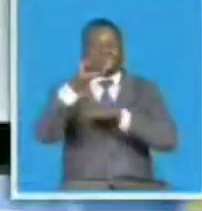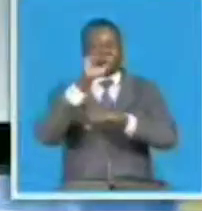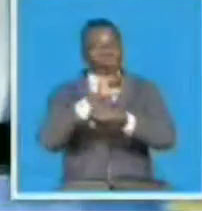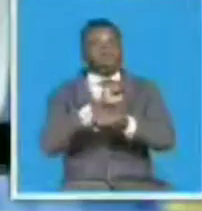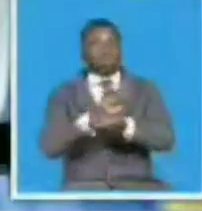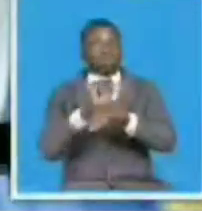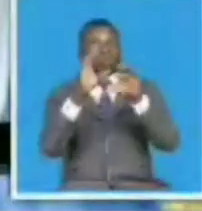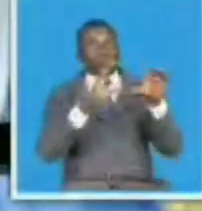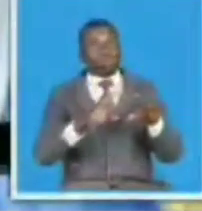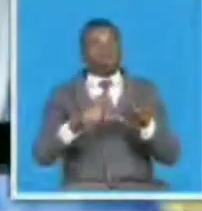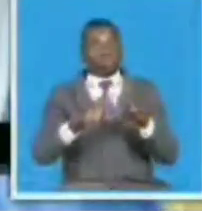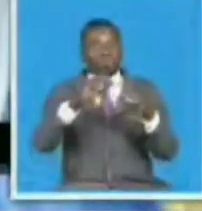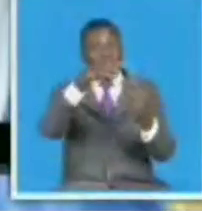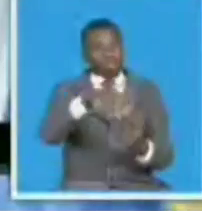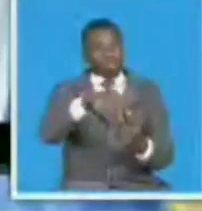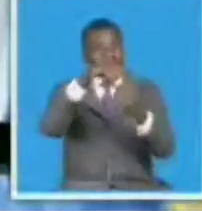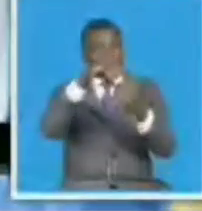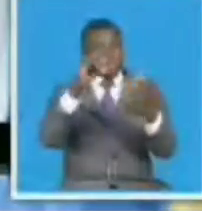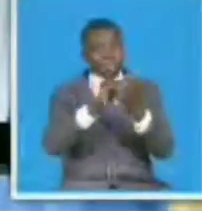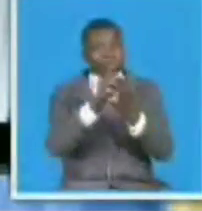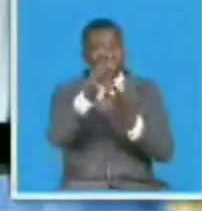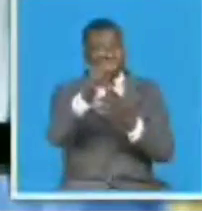Especially that camp meeting year